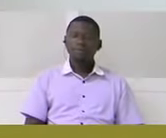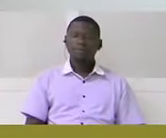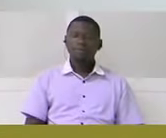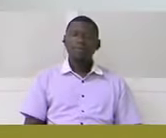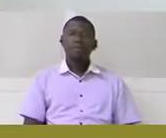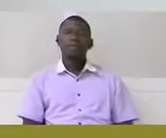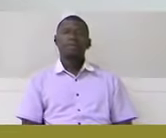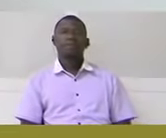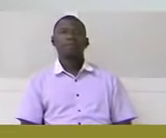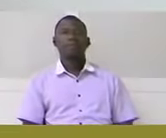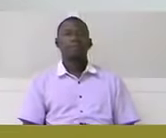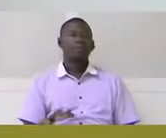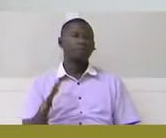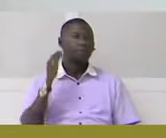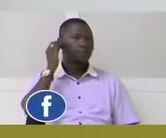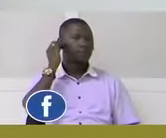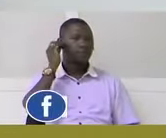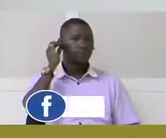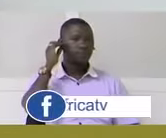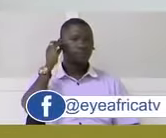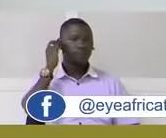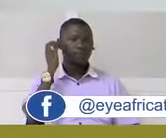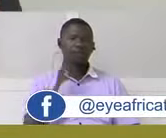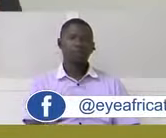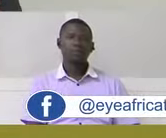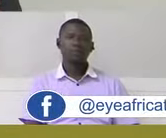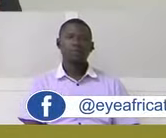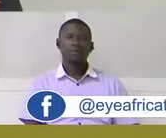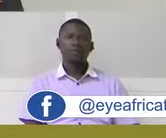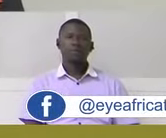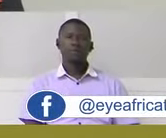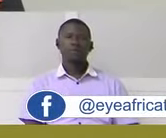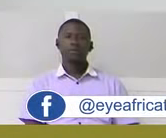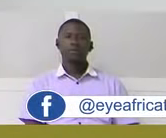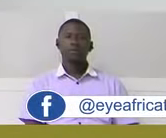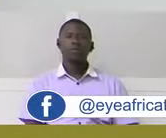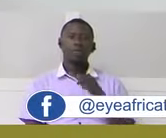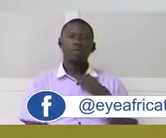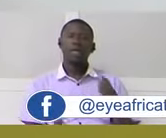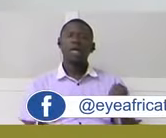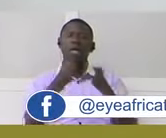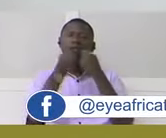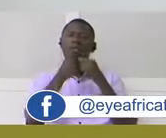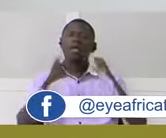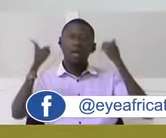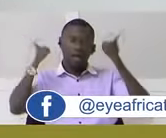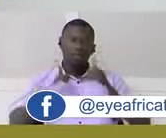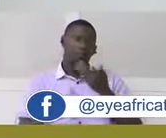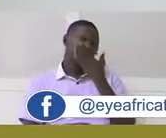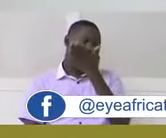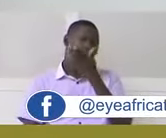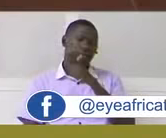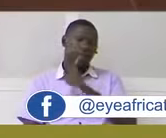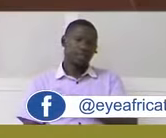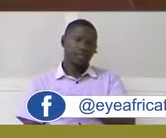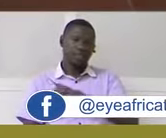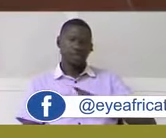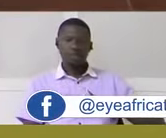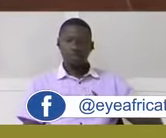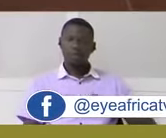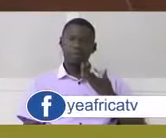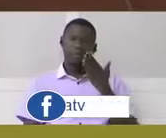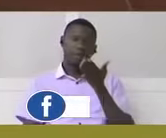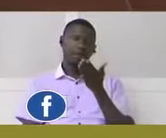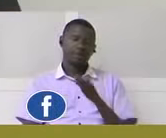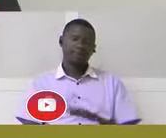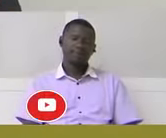bulandi. That was the accident that occurred in Lamin. Wala mu accident wato minketa Lamin zade wato. Please